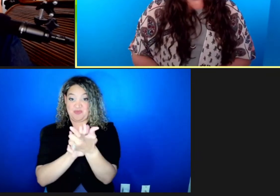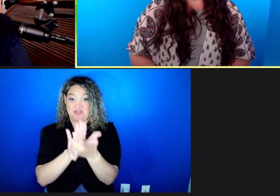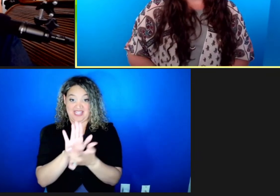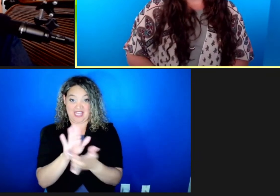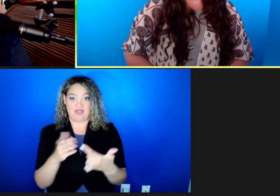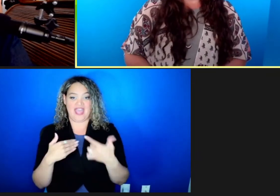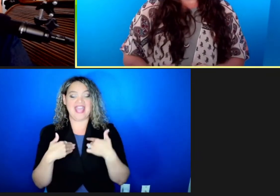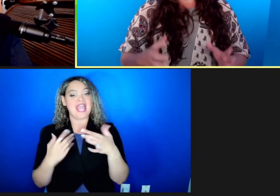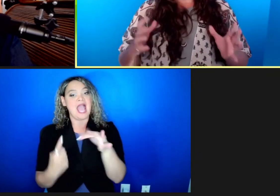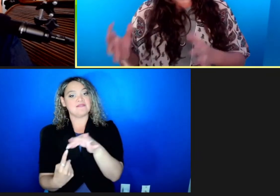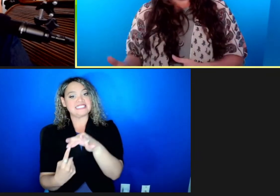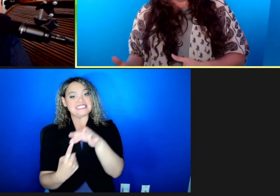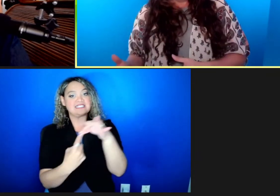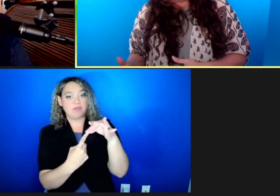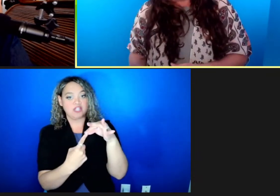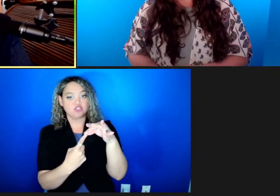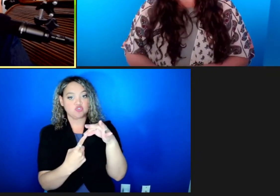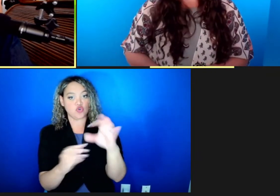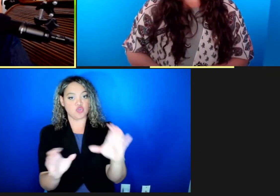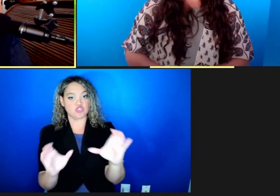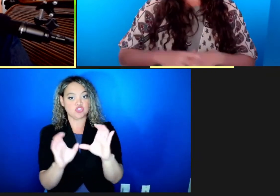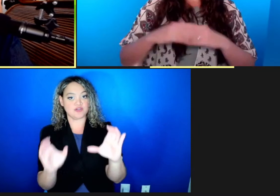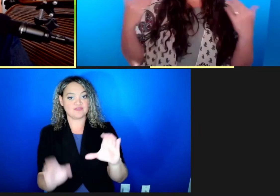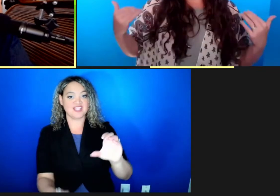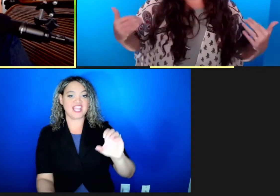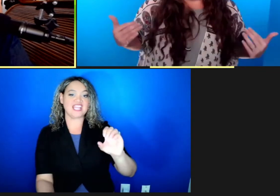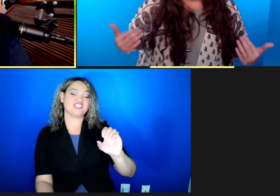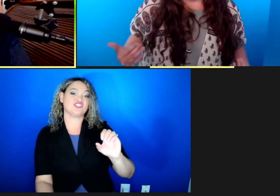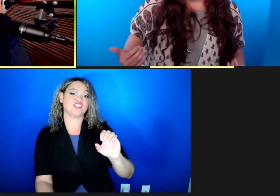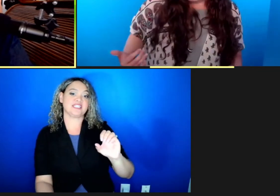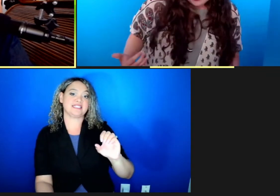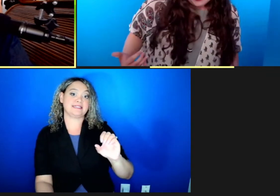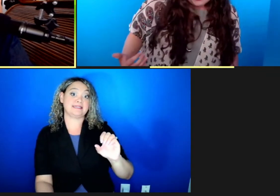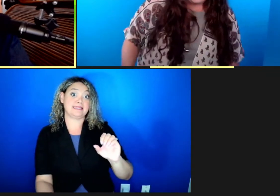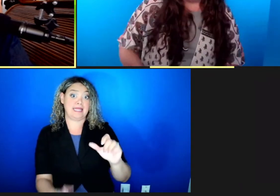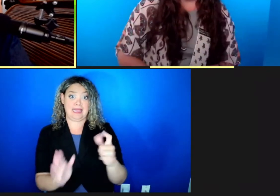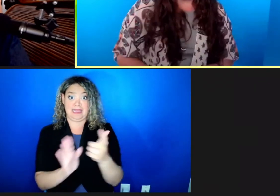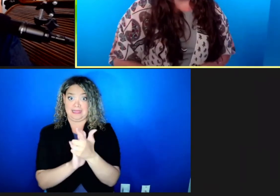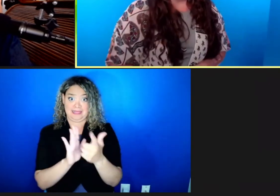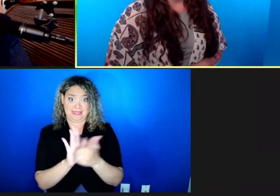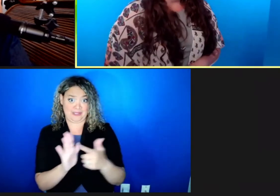special certification for legal. Right. Legal is not my thing.